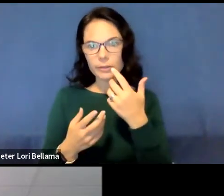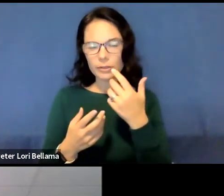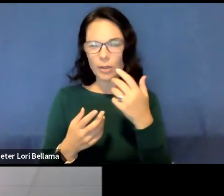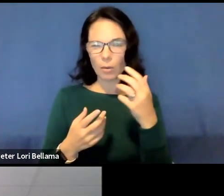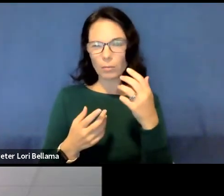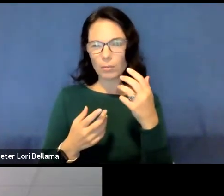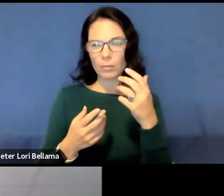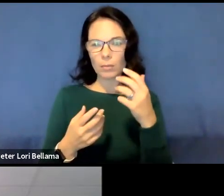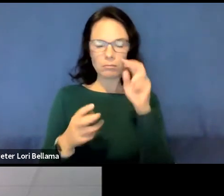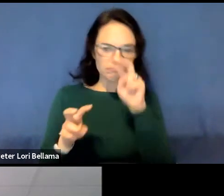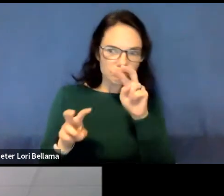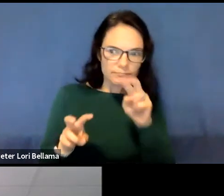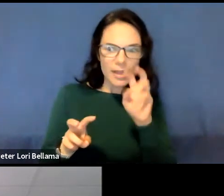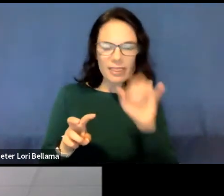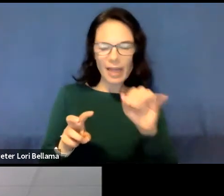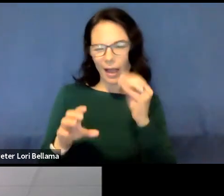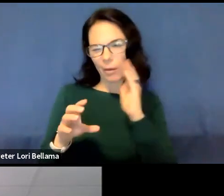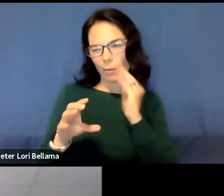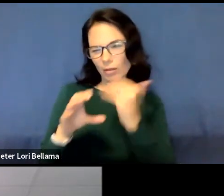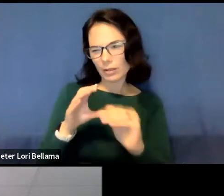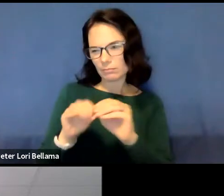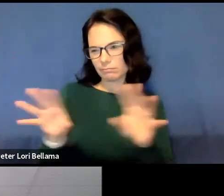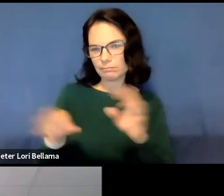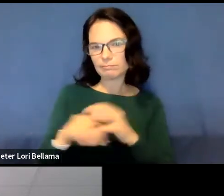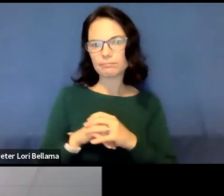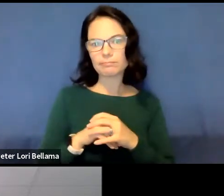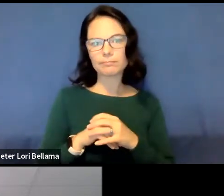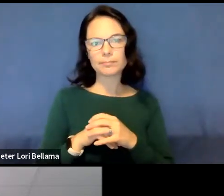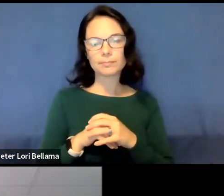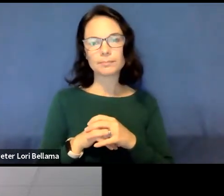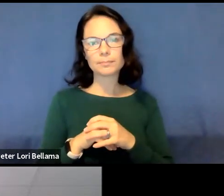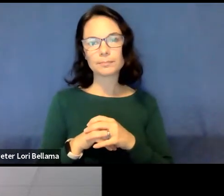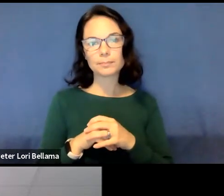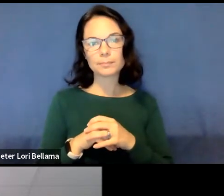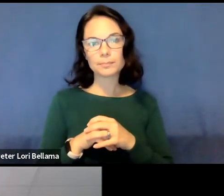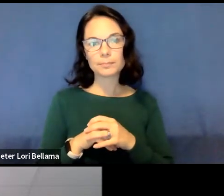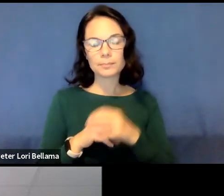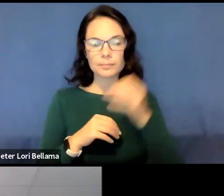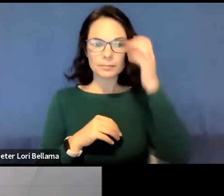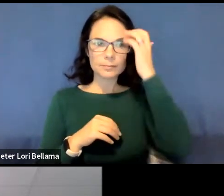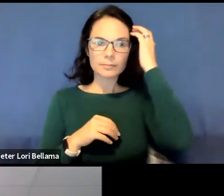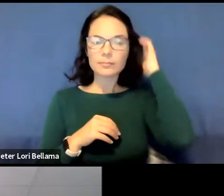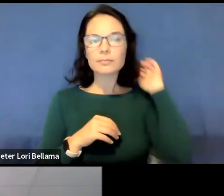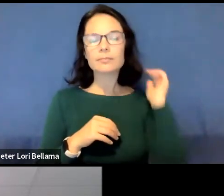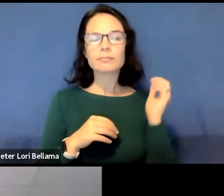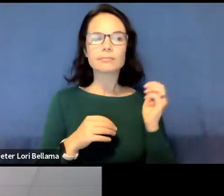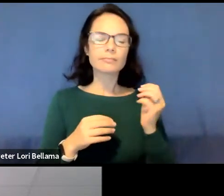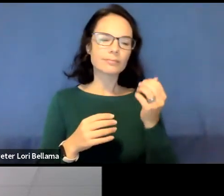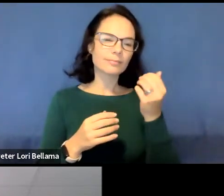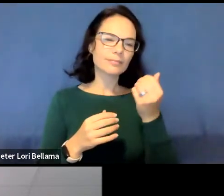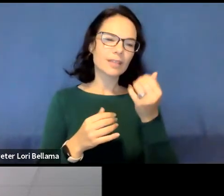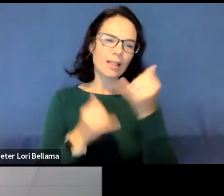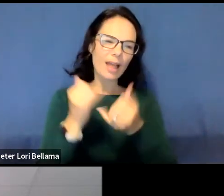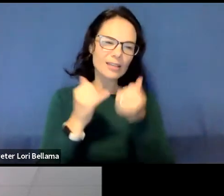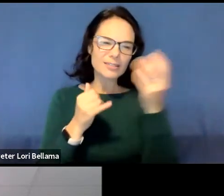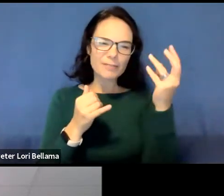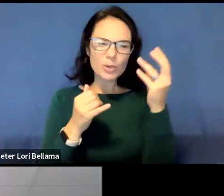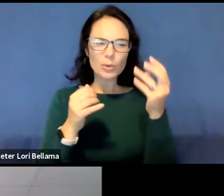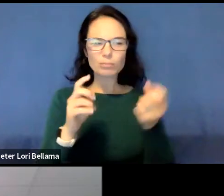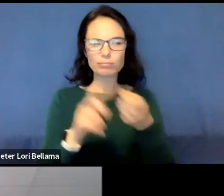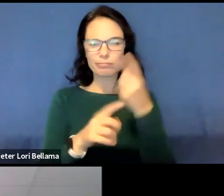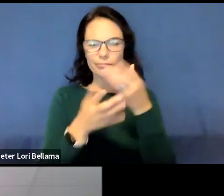from regarding that. And then lastly, just a few miscellaneous items, a few words